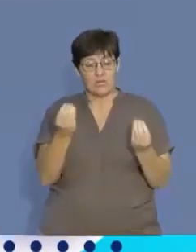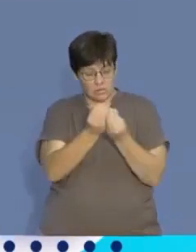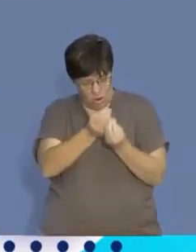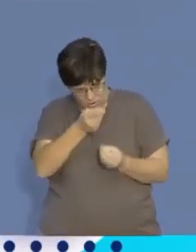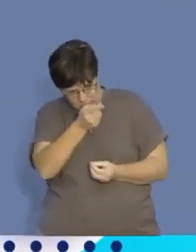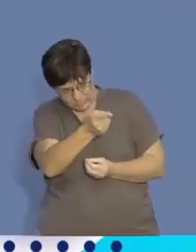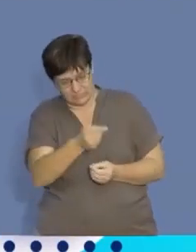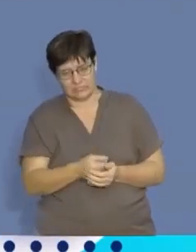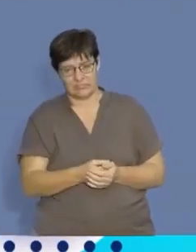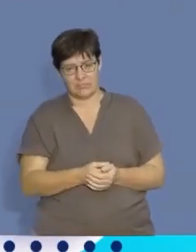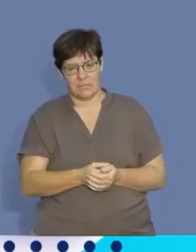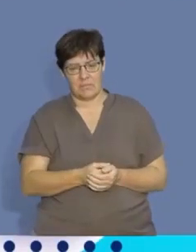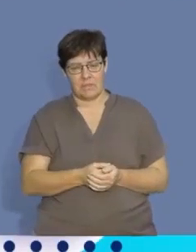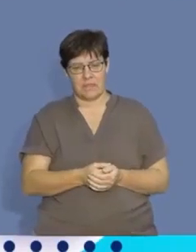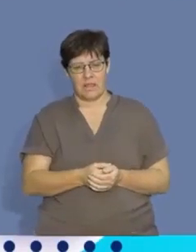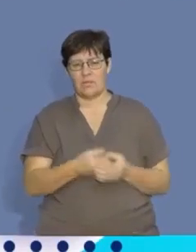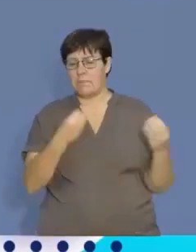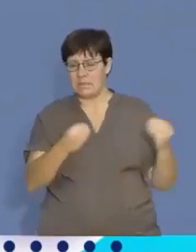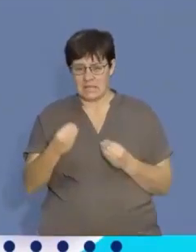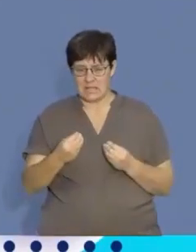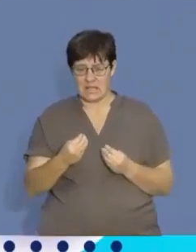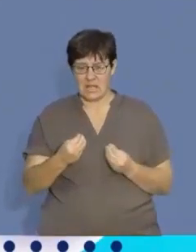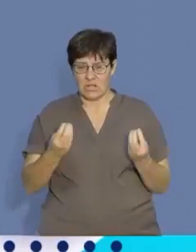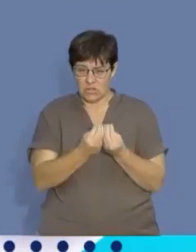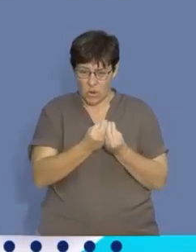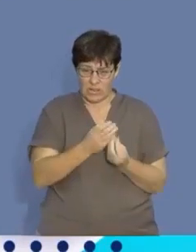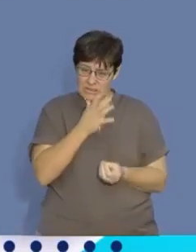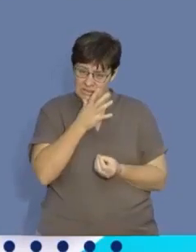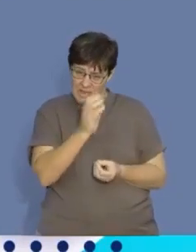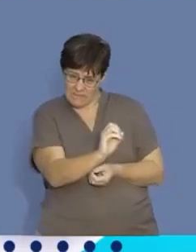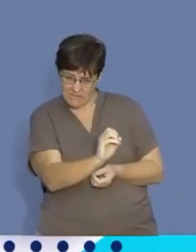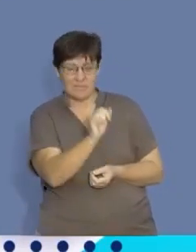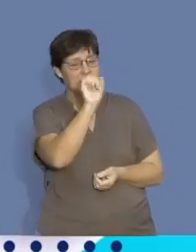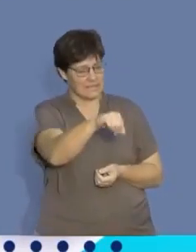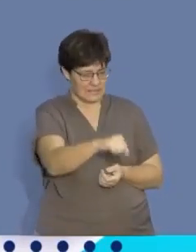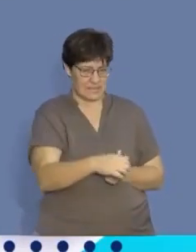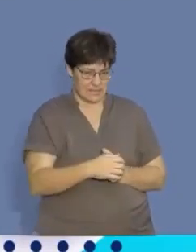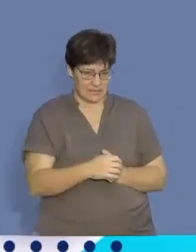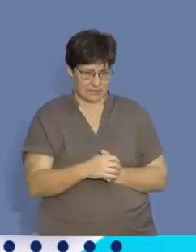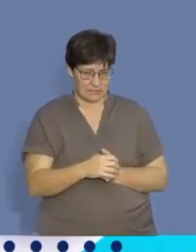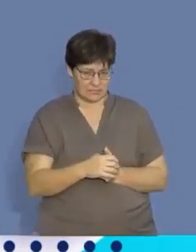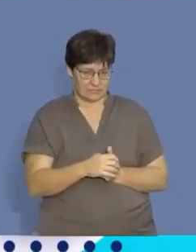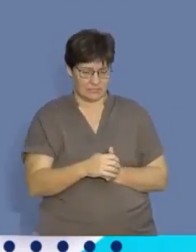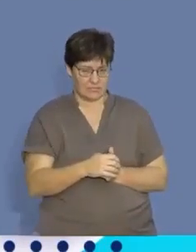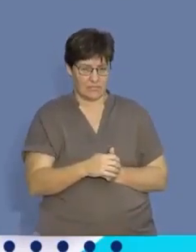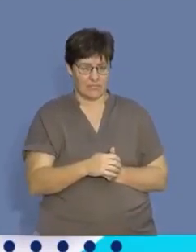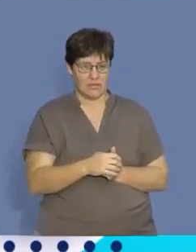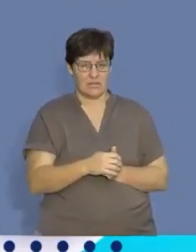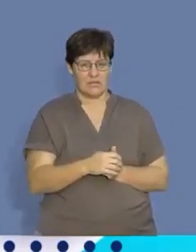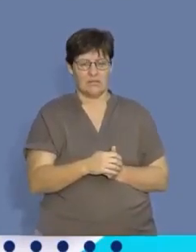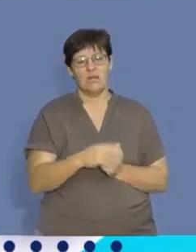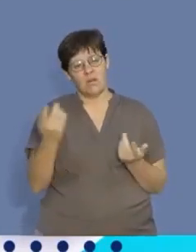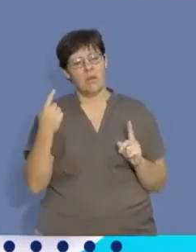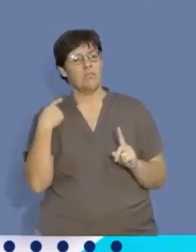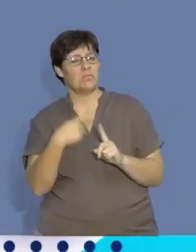of that is made up of stock. Right, so is the business keeping too much of stock on hand? Definitely